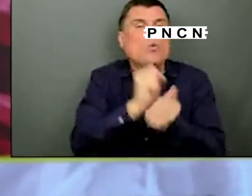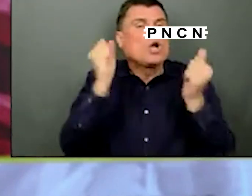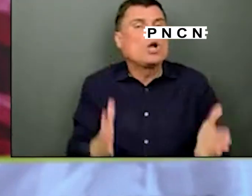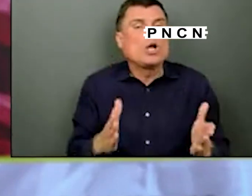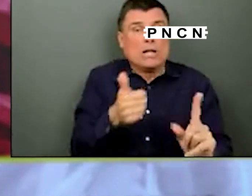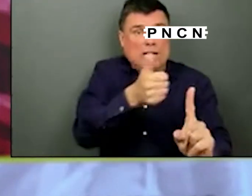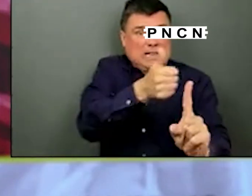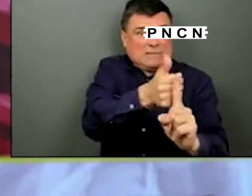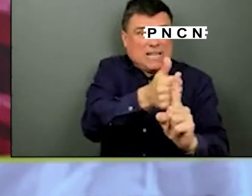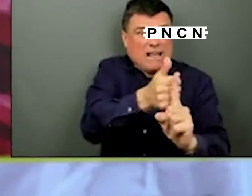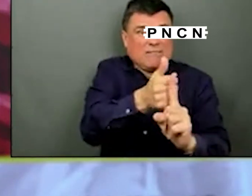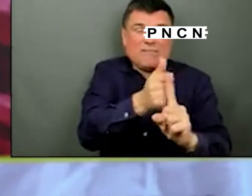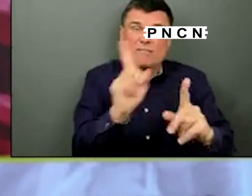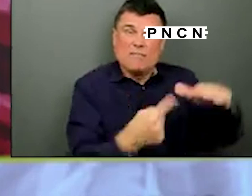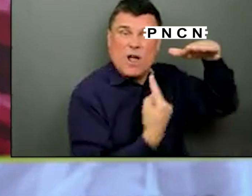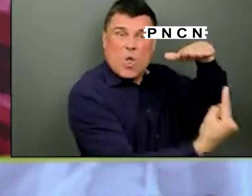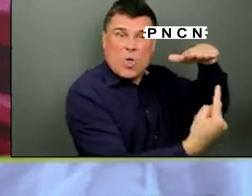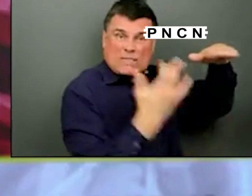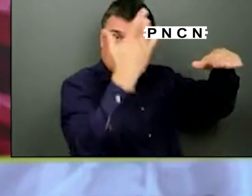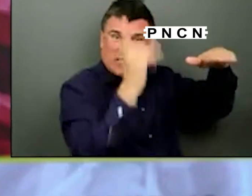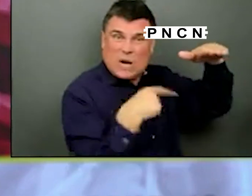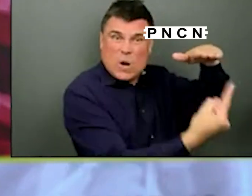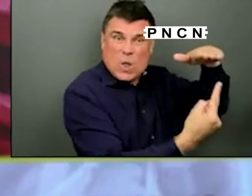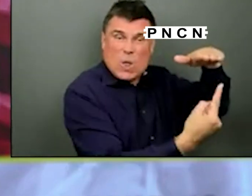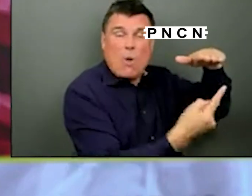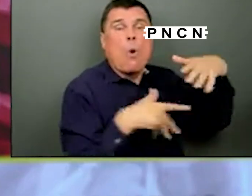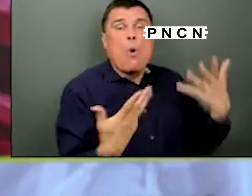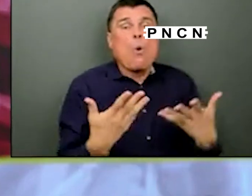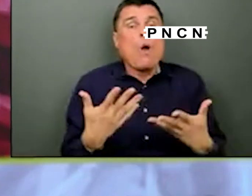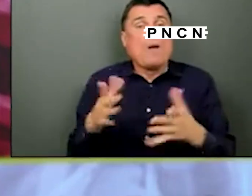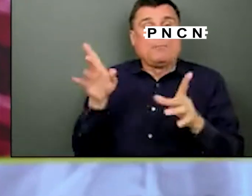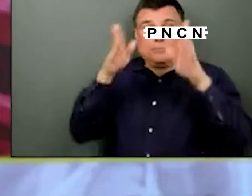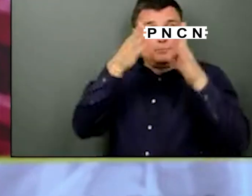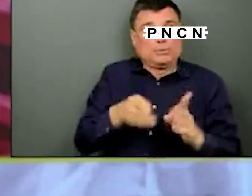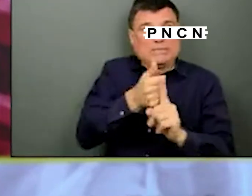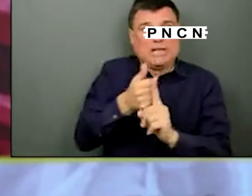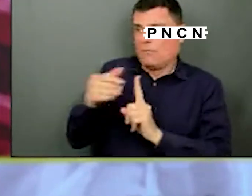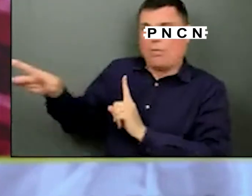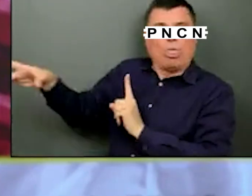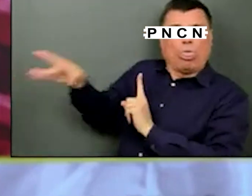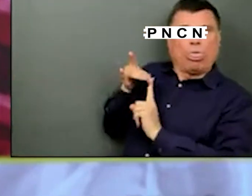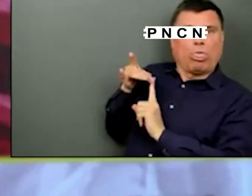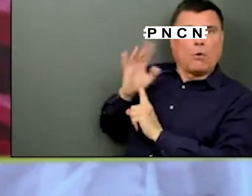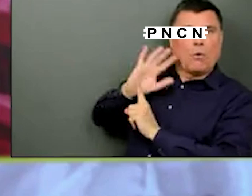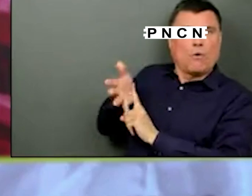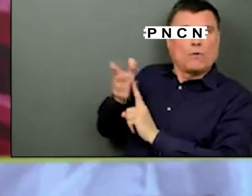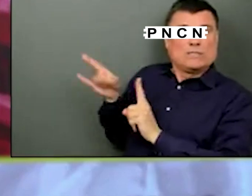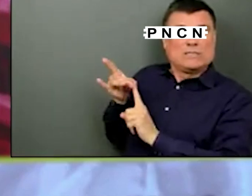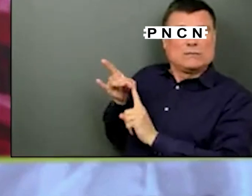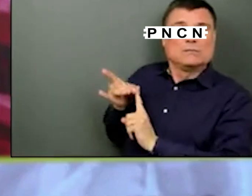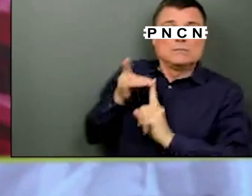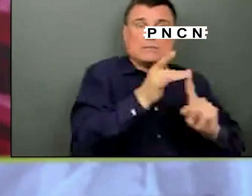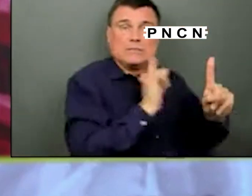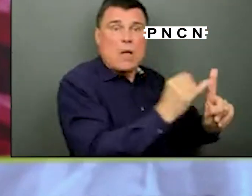self-isolates when they feel ill, who has been exposed to the virus, stays home to follow public